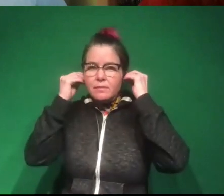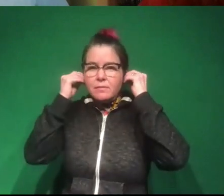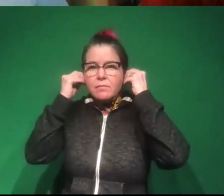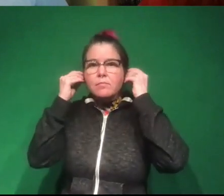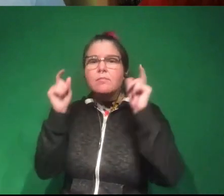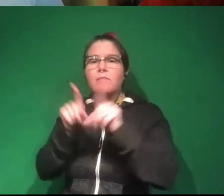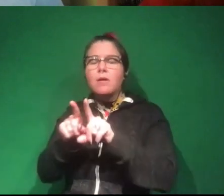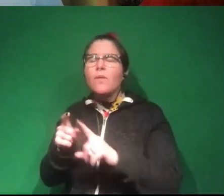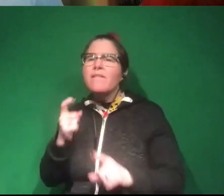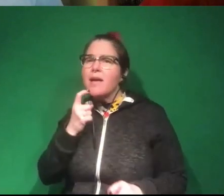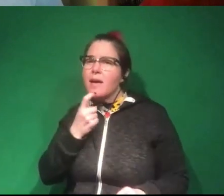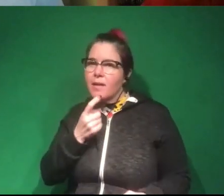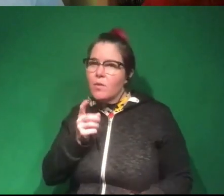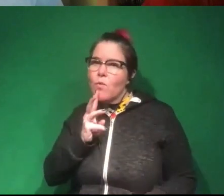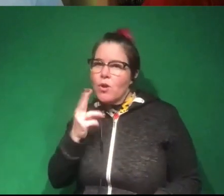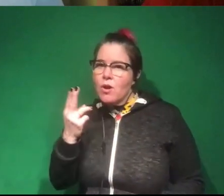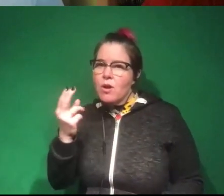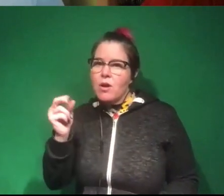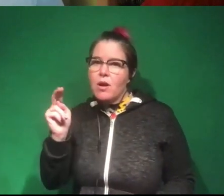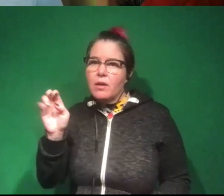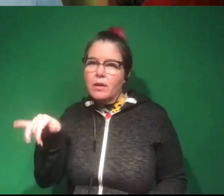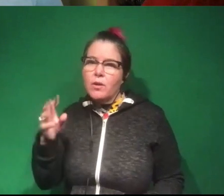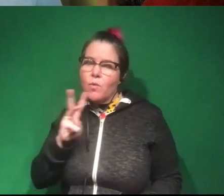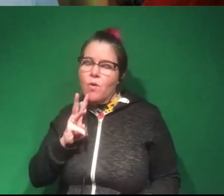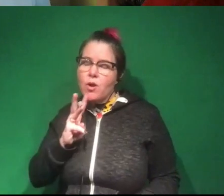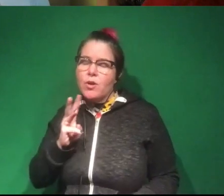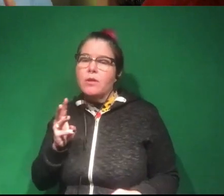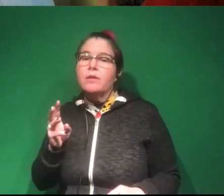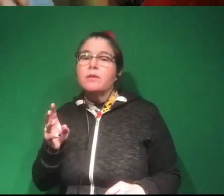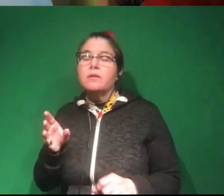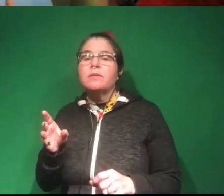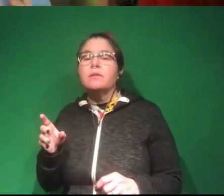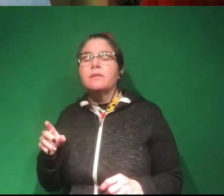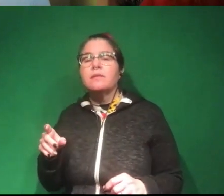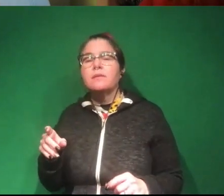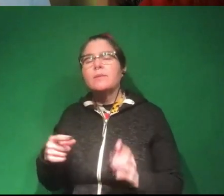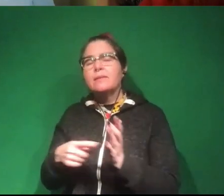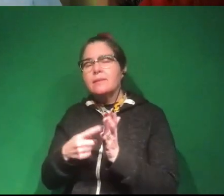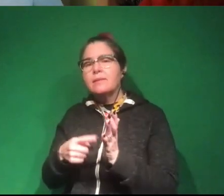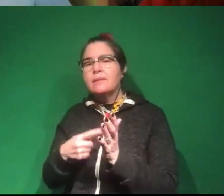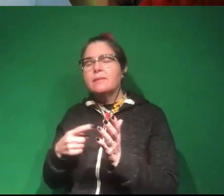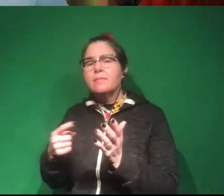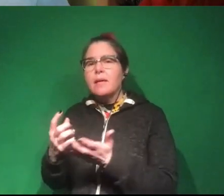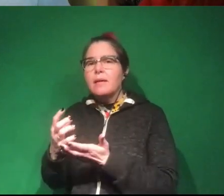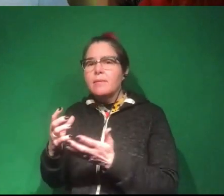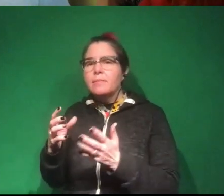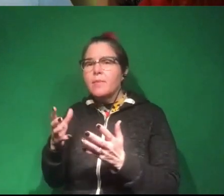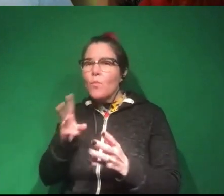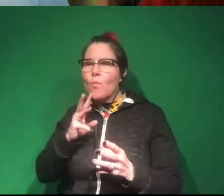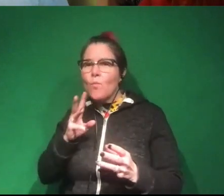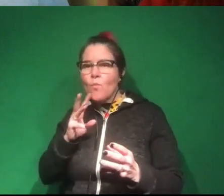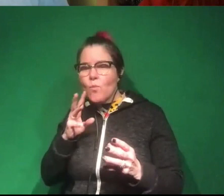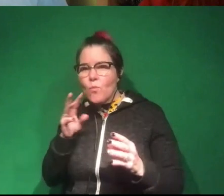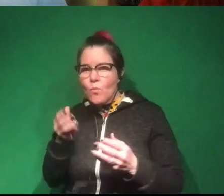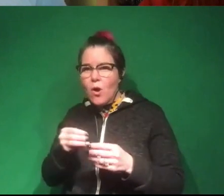honey water that they kind of, once it gets enough, like sometimes it accumulates water from the surface that I'm using